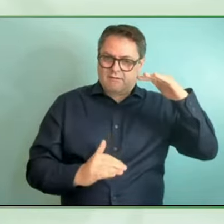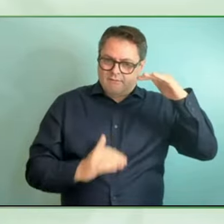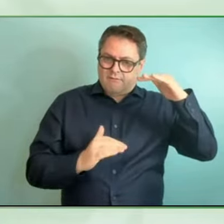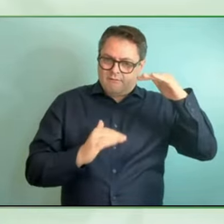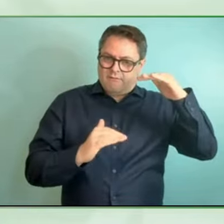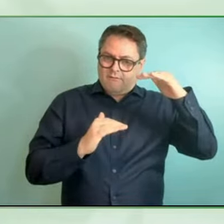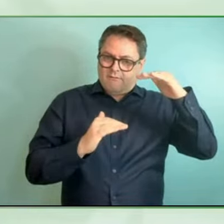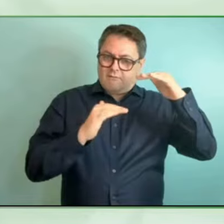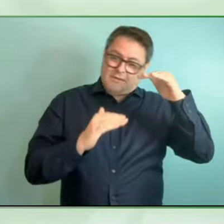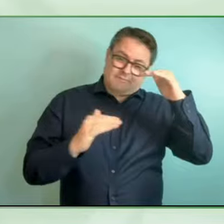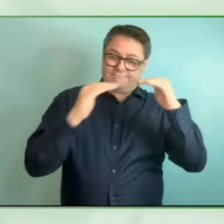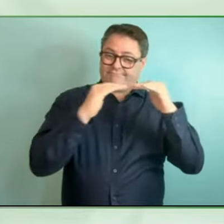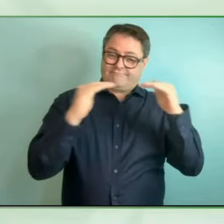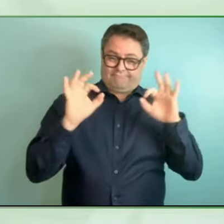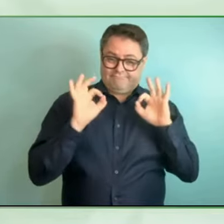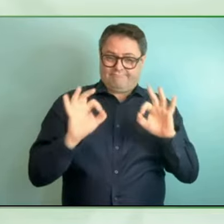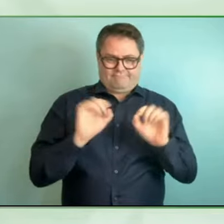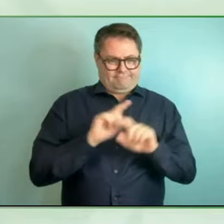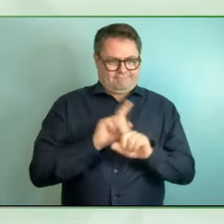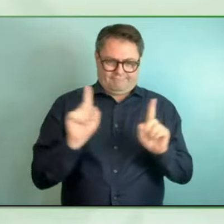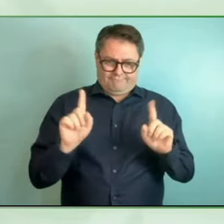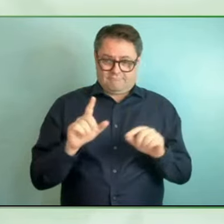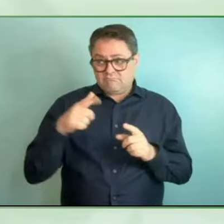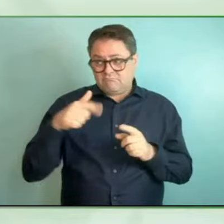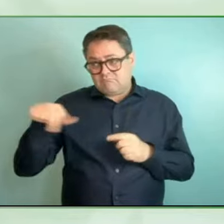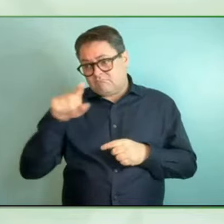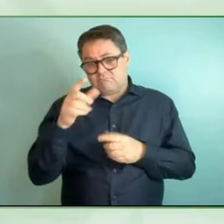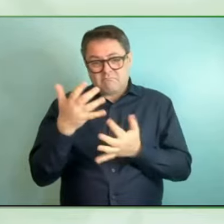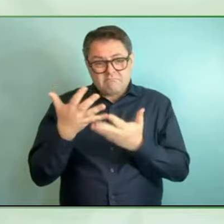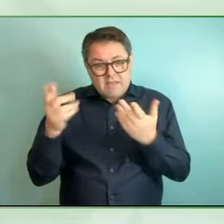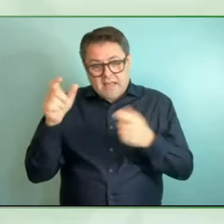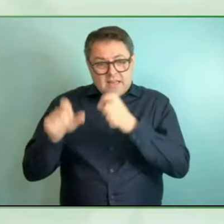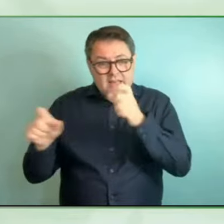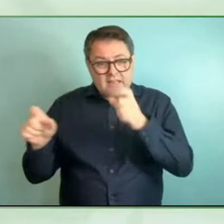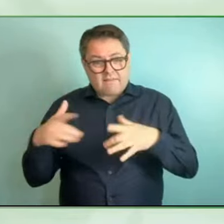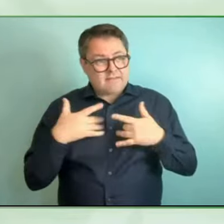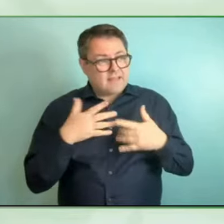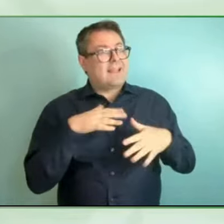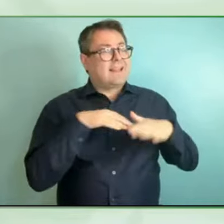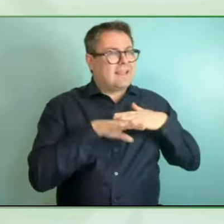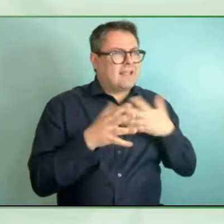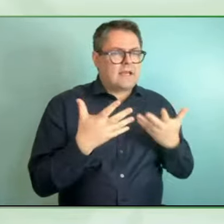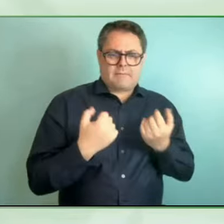today still feel that they are not appropriately supported.